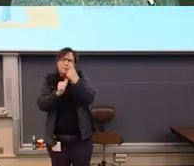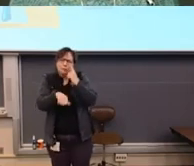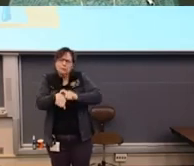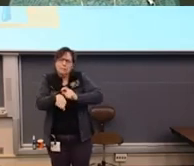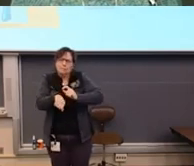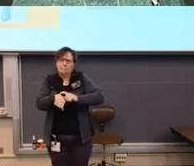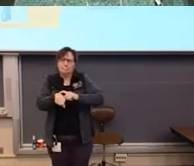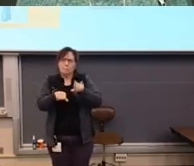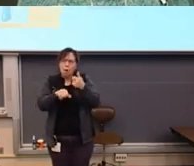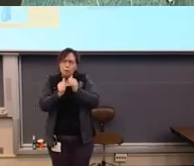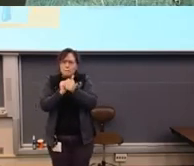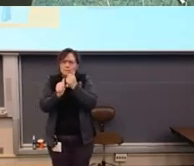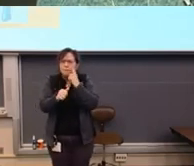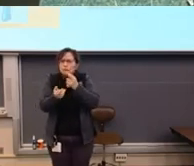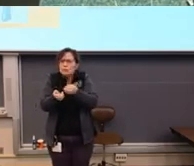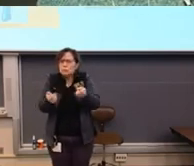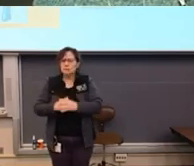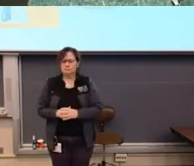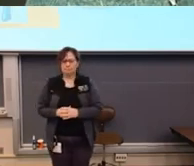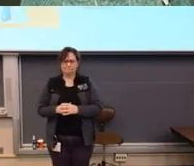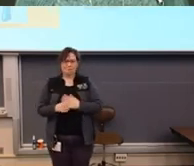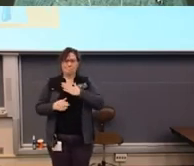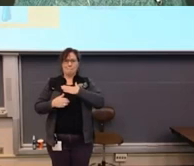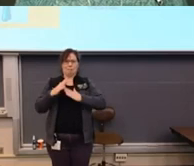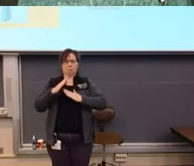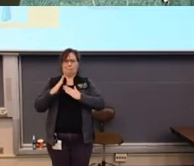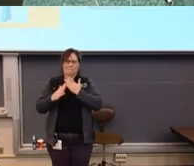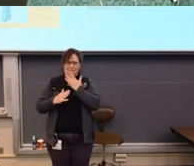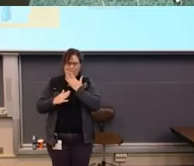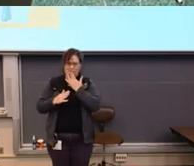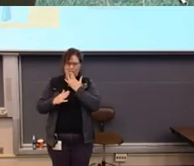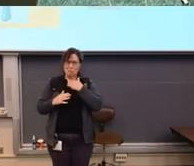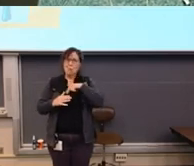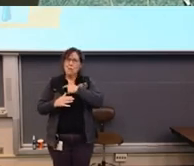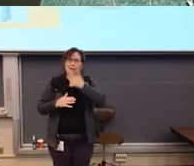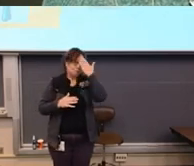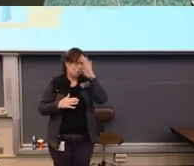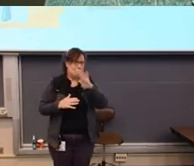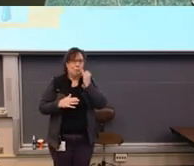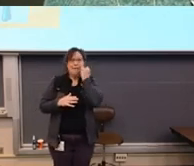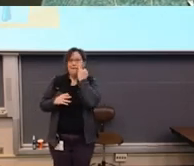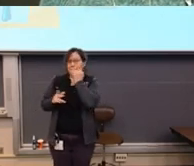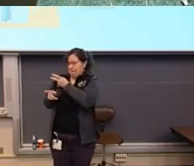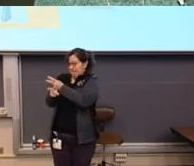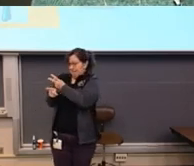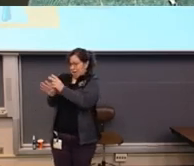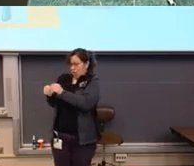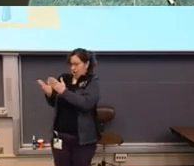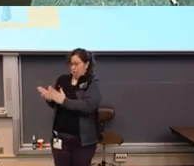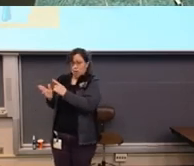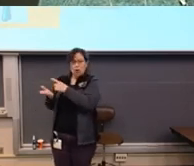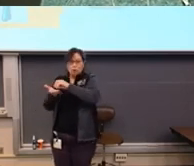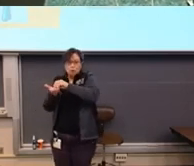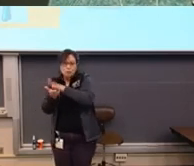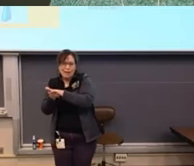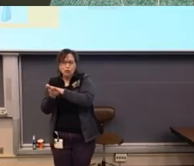and resources. And here's one of my favorites. We also don't know if the caregiver of record or the one